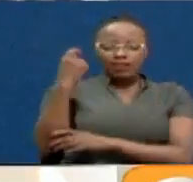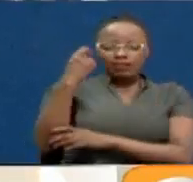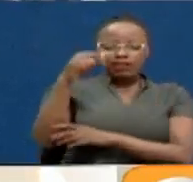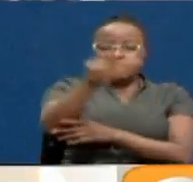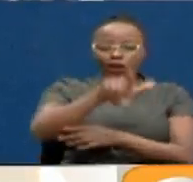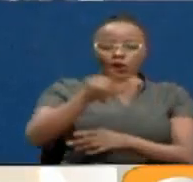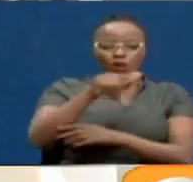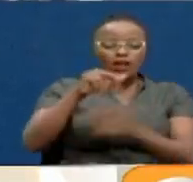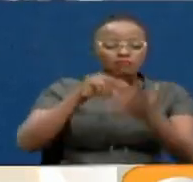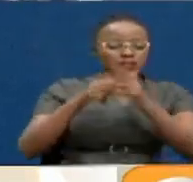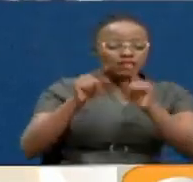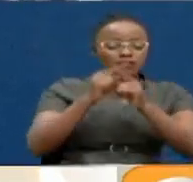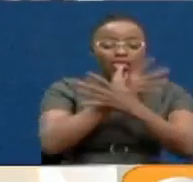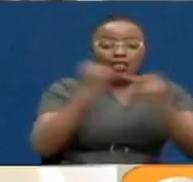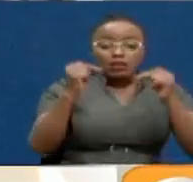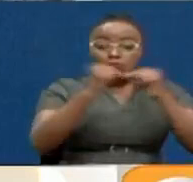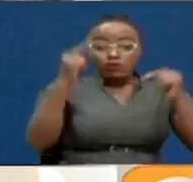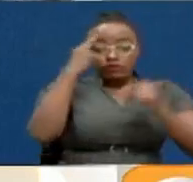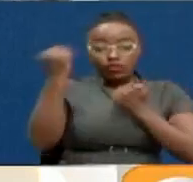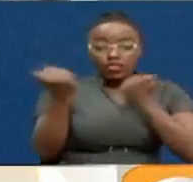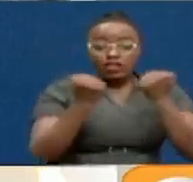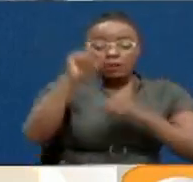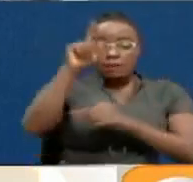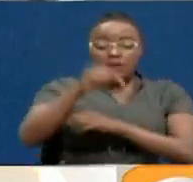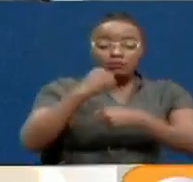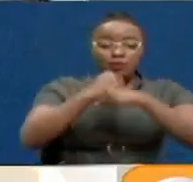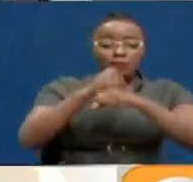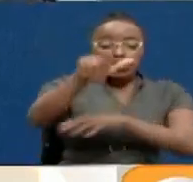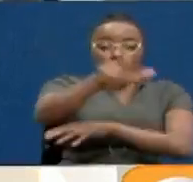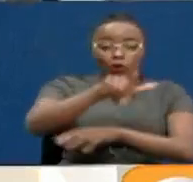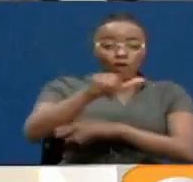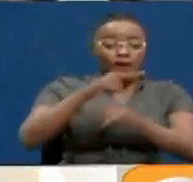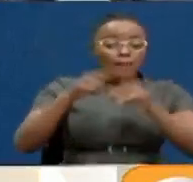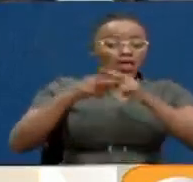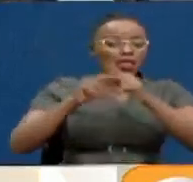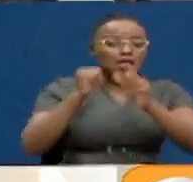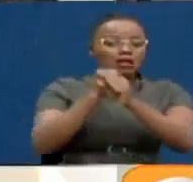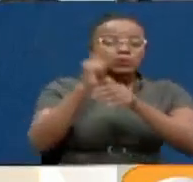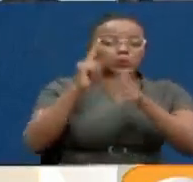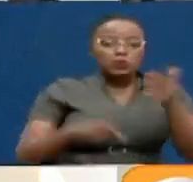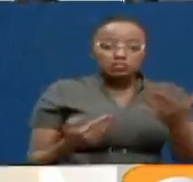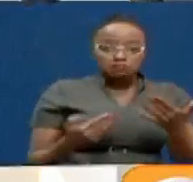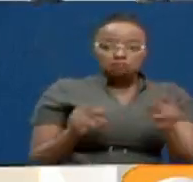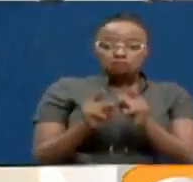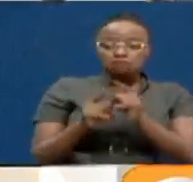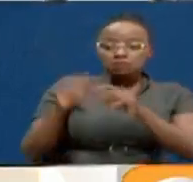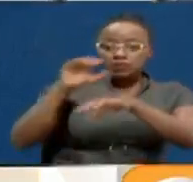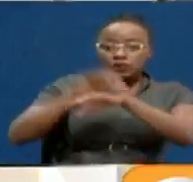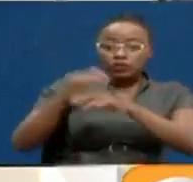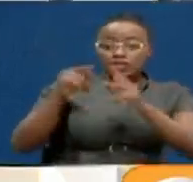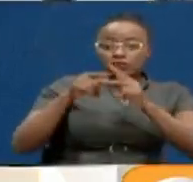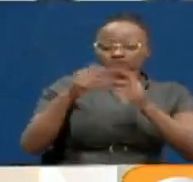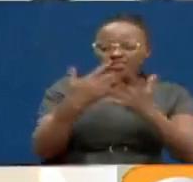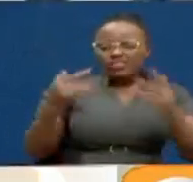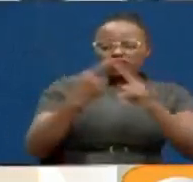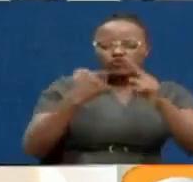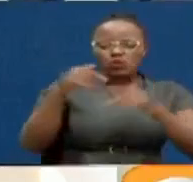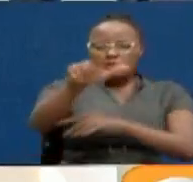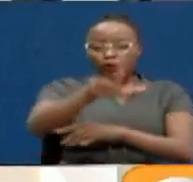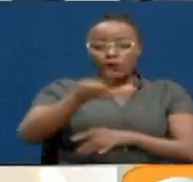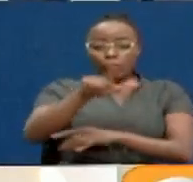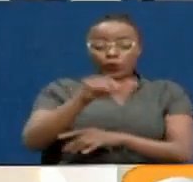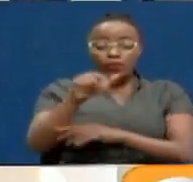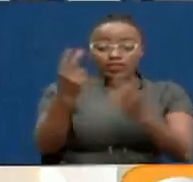He meant every component of the vehicle had to be built locally. Now, what the engineers did was source material locally. Now,